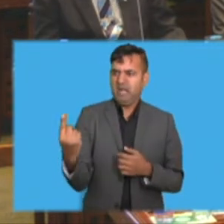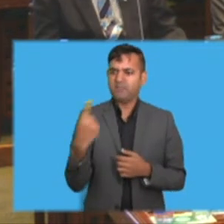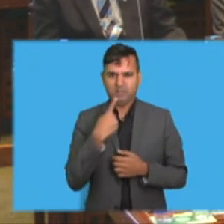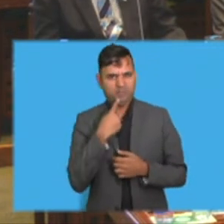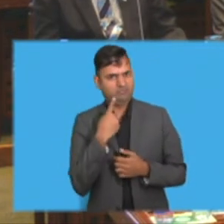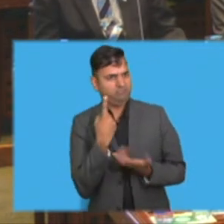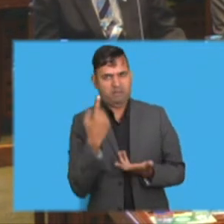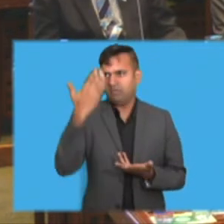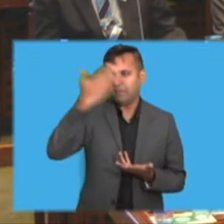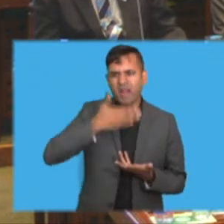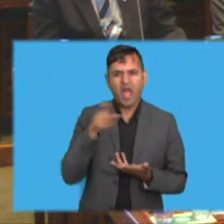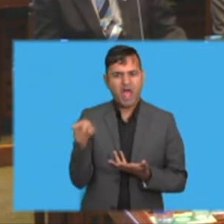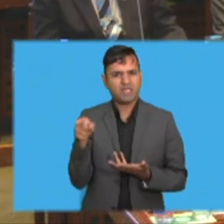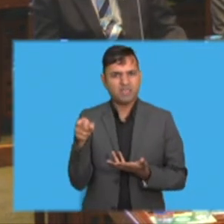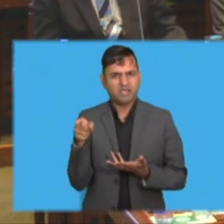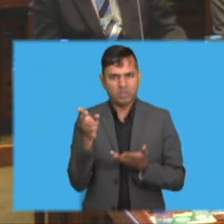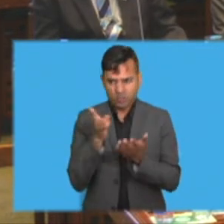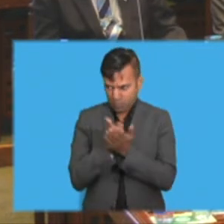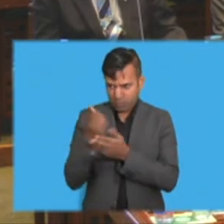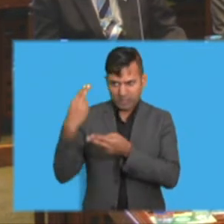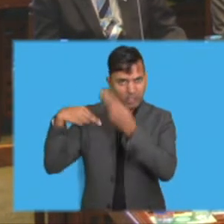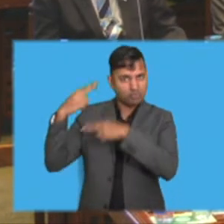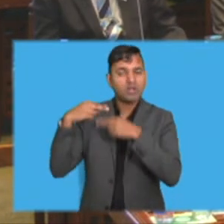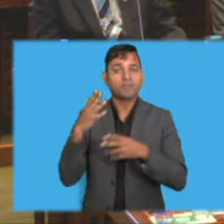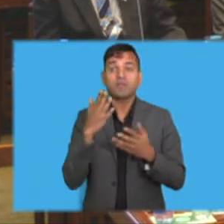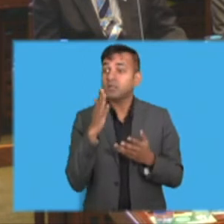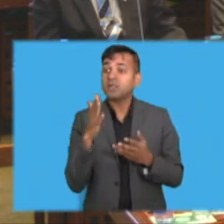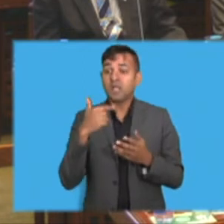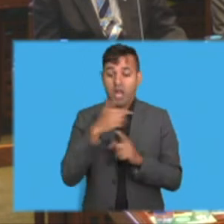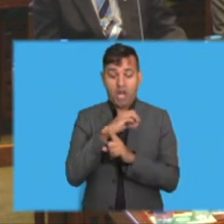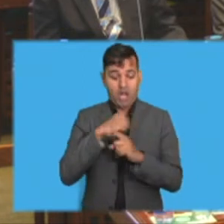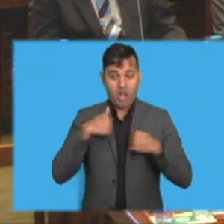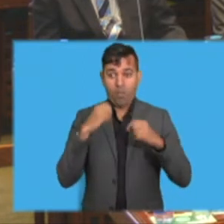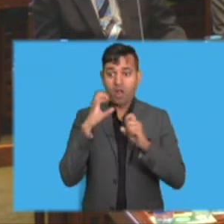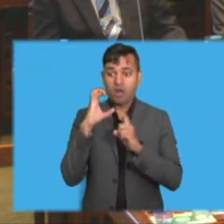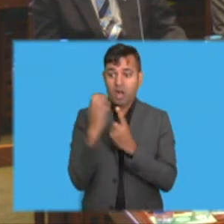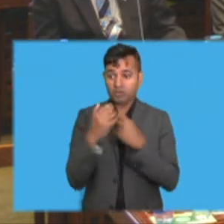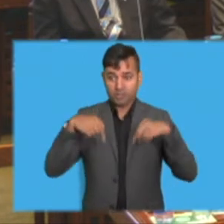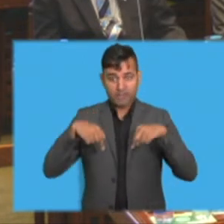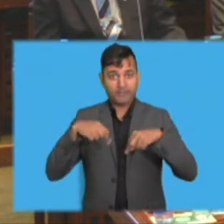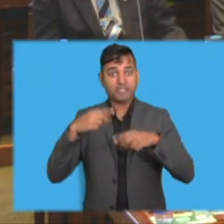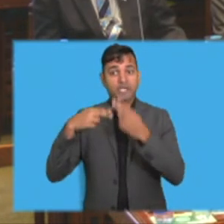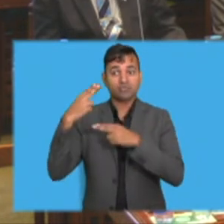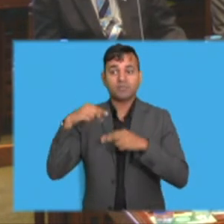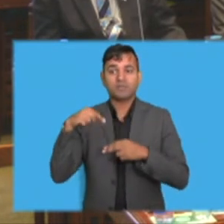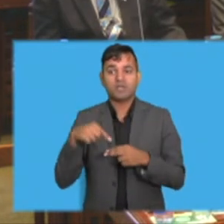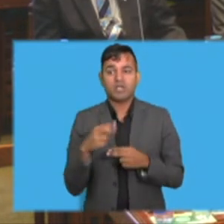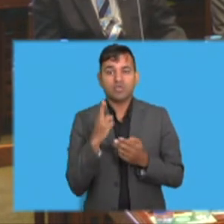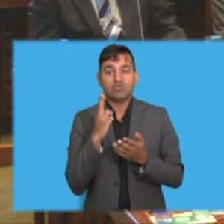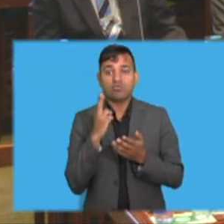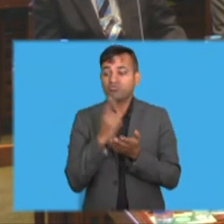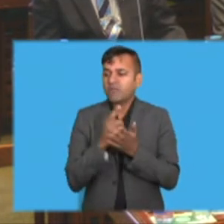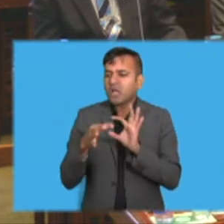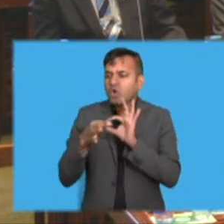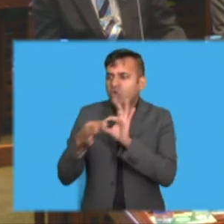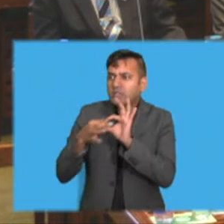of our country. They ask about truth and reconciliation while they themselves live